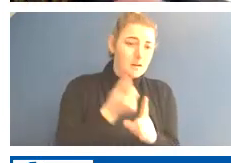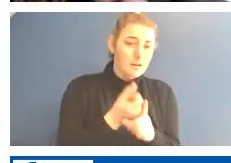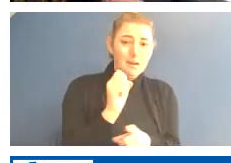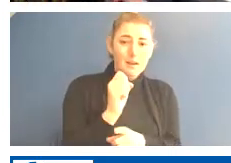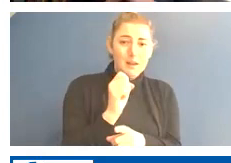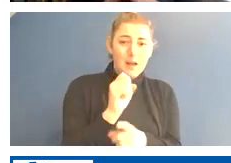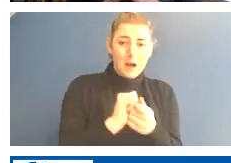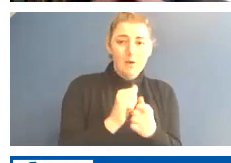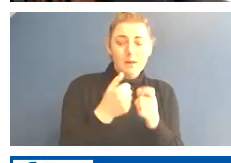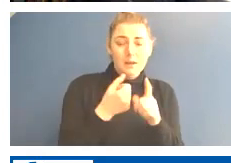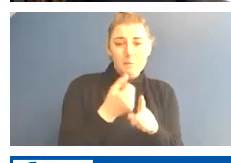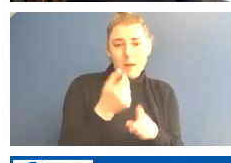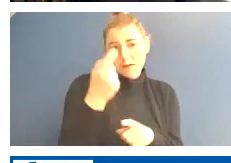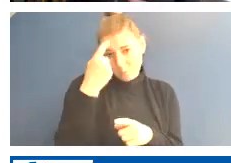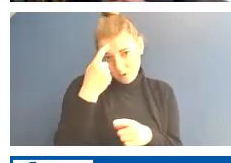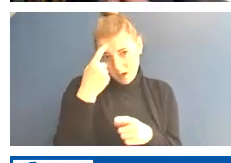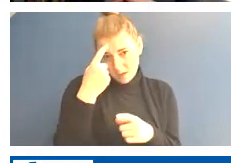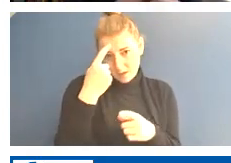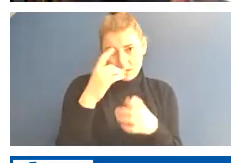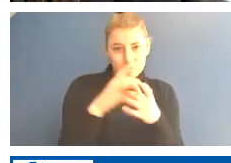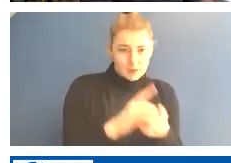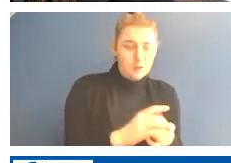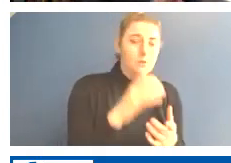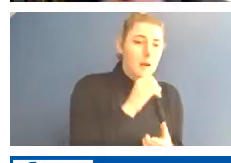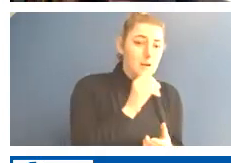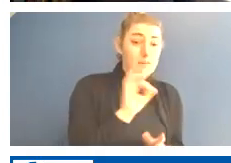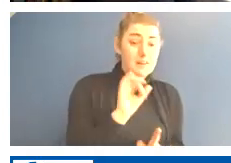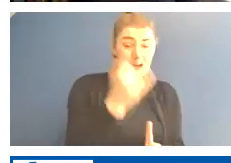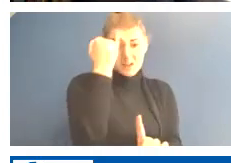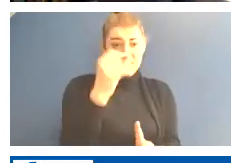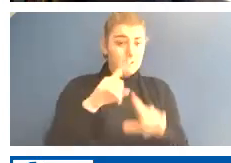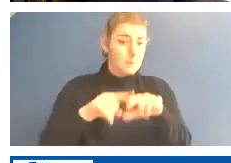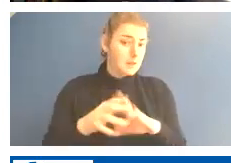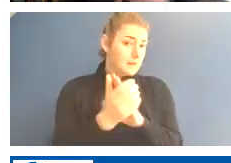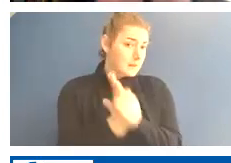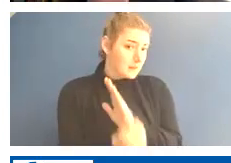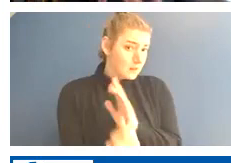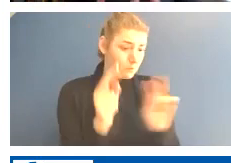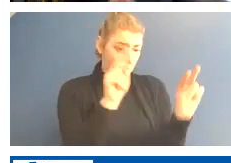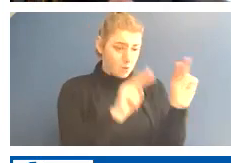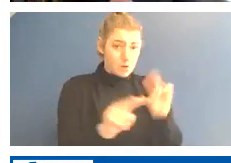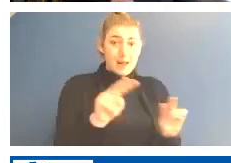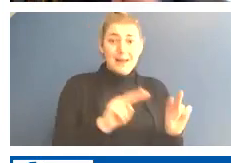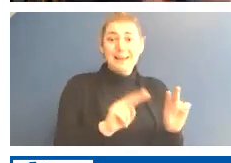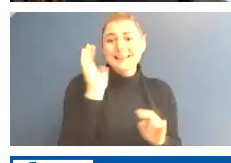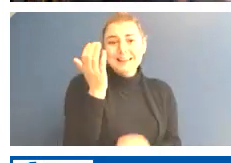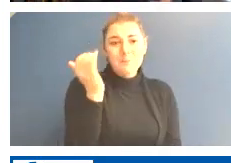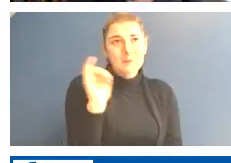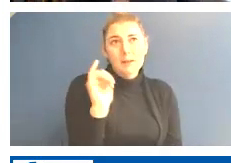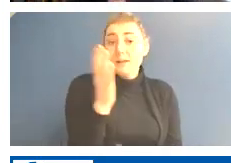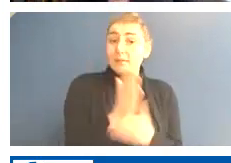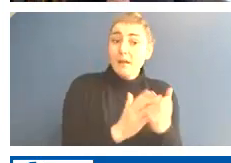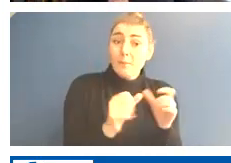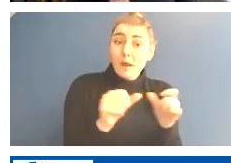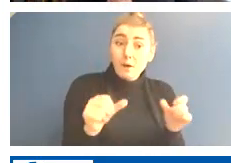the brain, and that idea that depending on the skill we are looking at, it seems to, in some